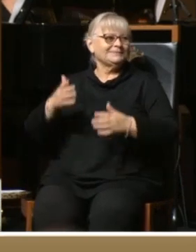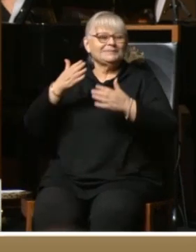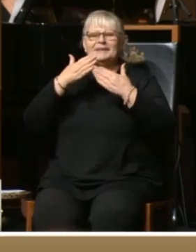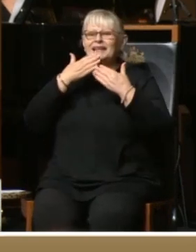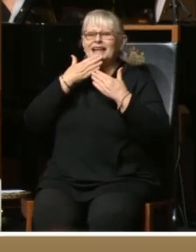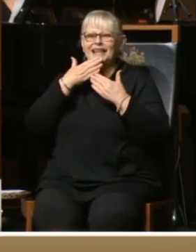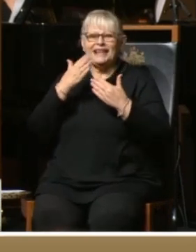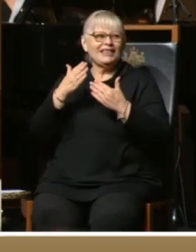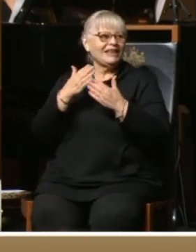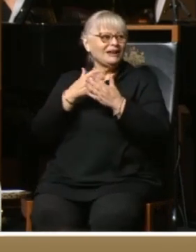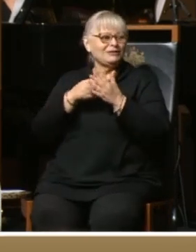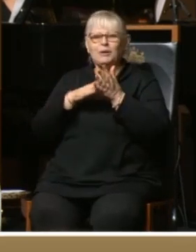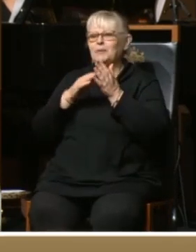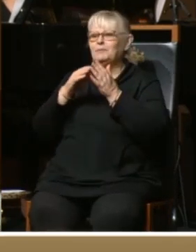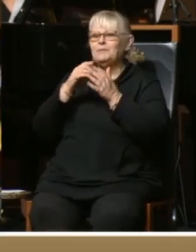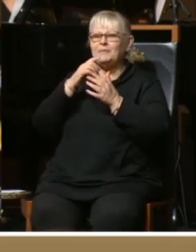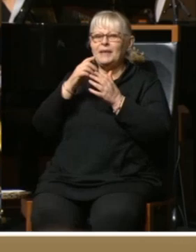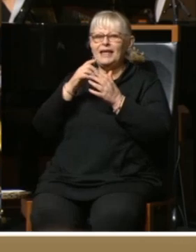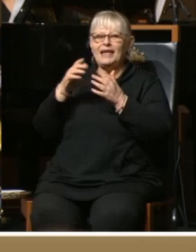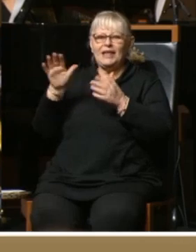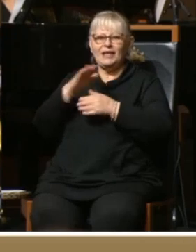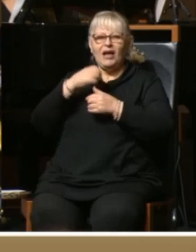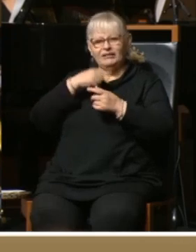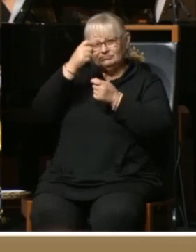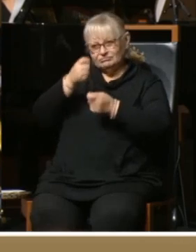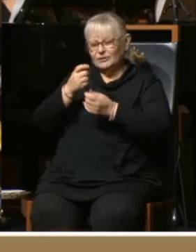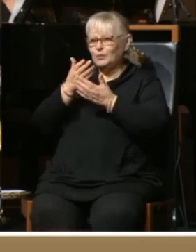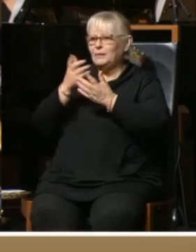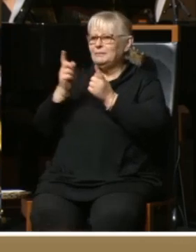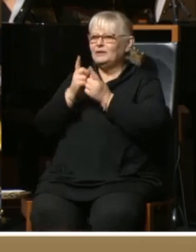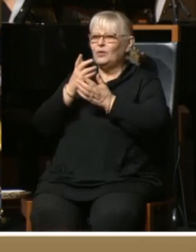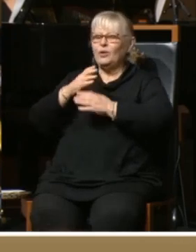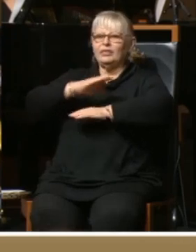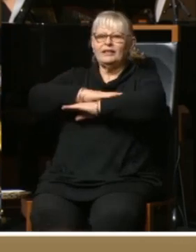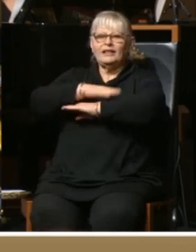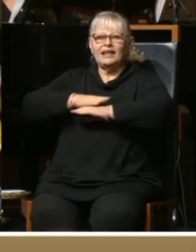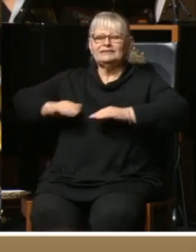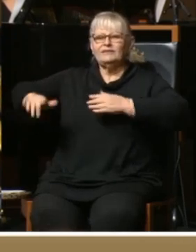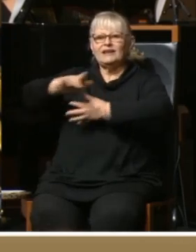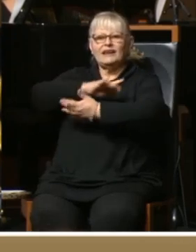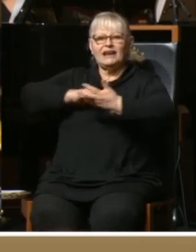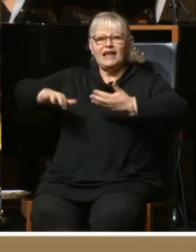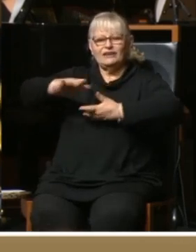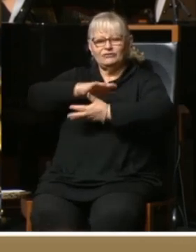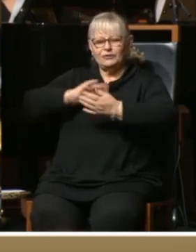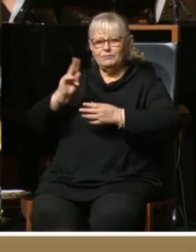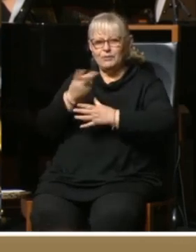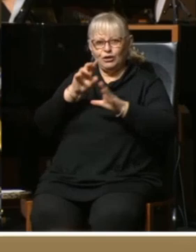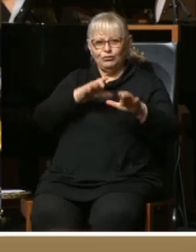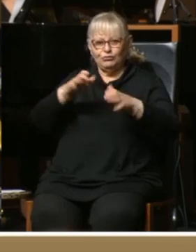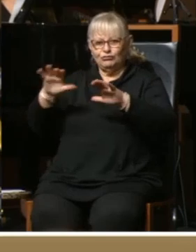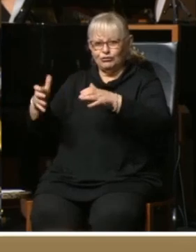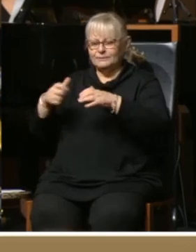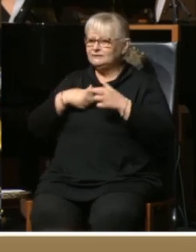Thanks very much, Rob, and good morning, everyone. And I acknowledge that we're meeting on the lands of the Ngambri people and the Ngunnawal people, and I pay